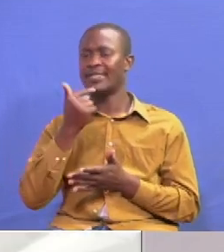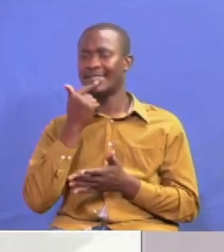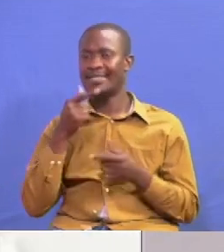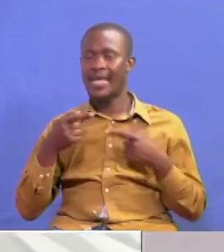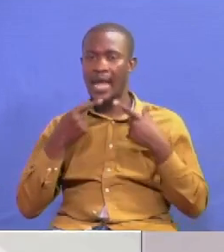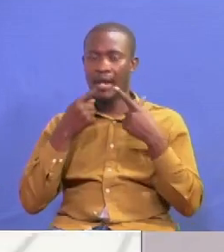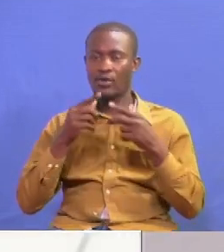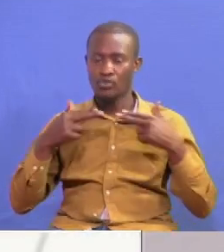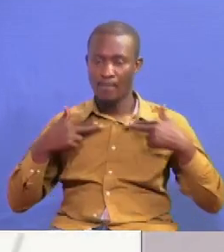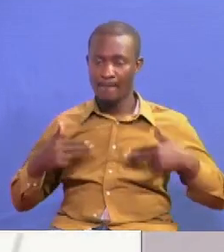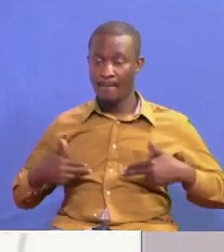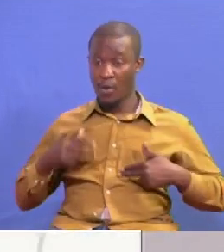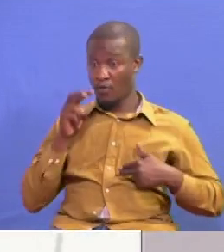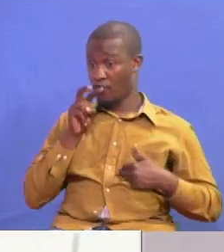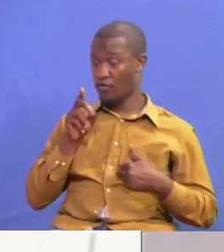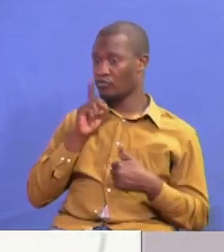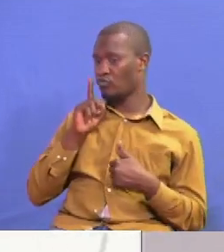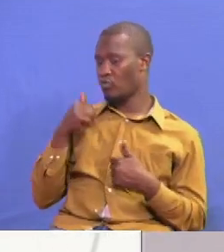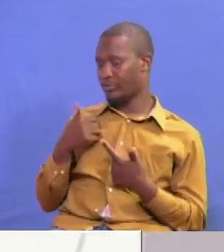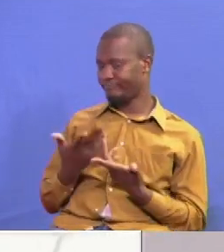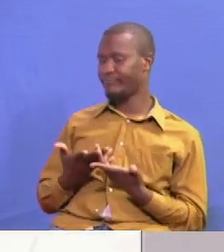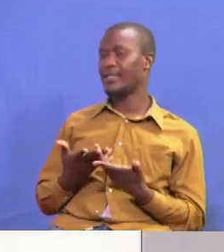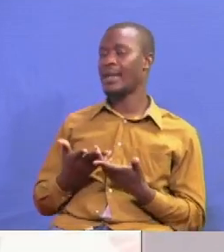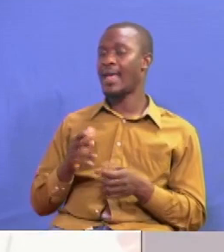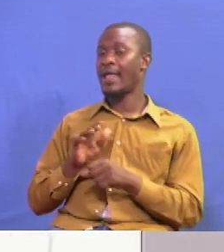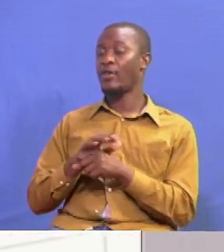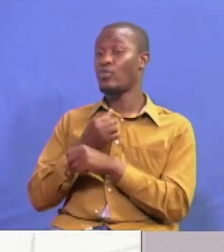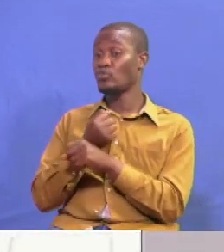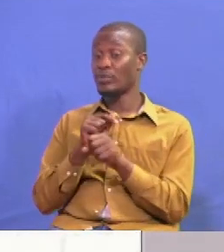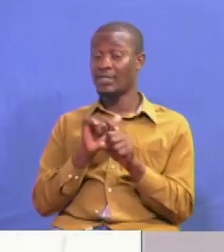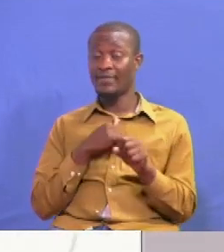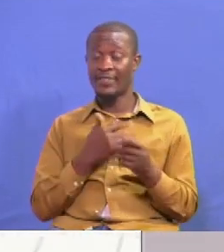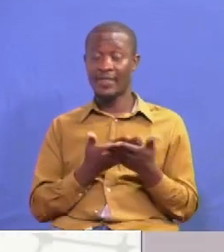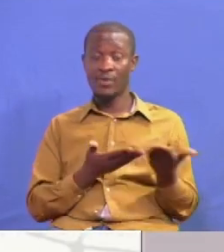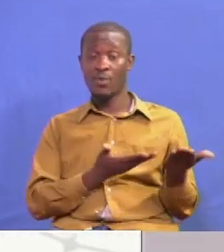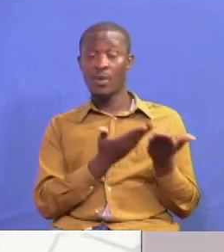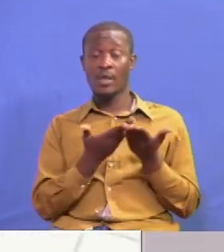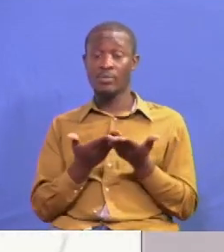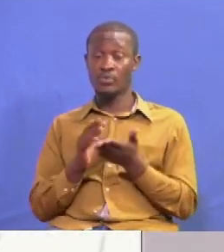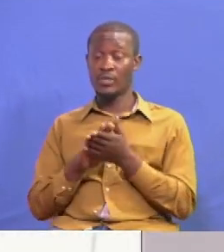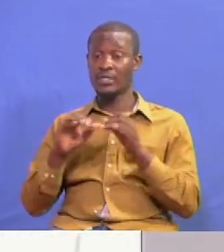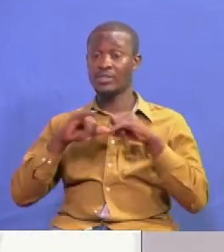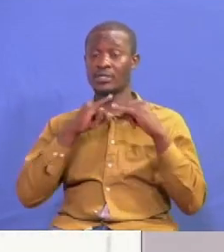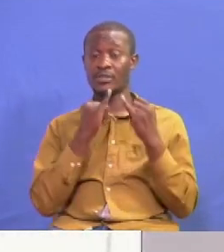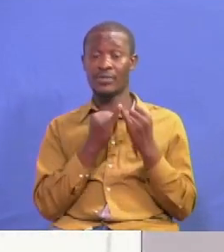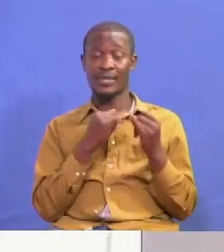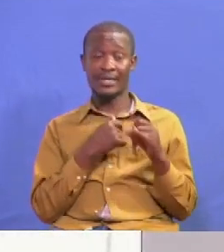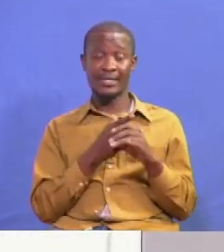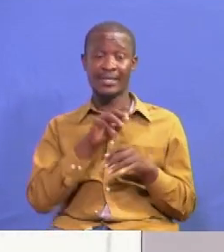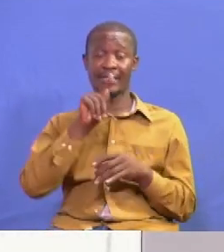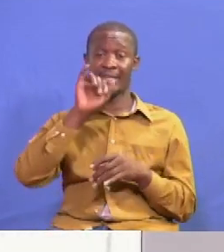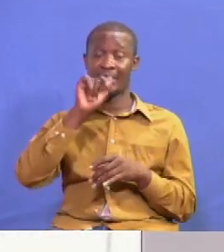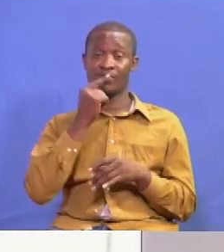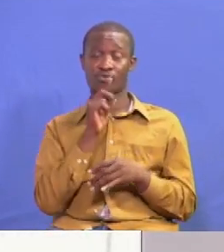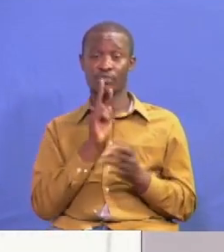the body viewing will be done tomorrow, even as survivors of the accident were welcomed back to the institution, as Theo Masharia